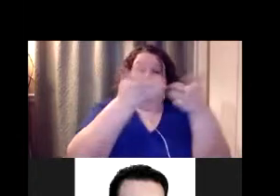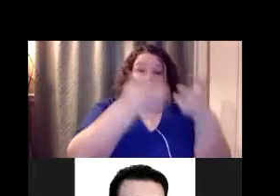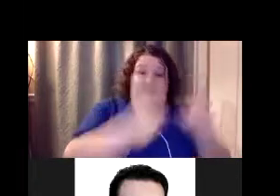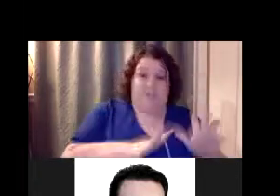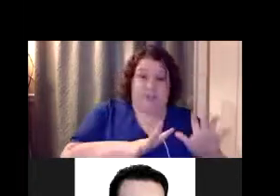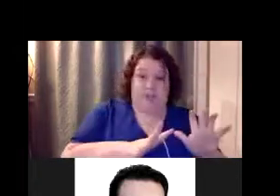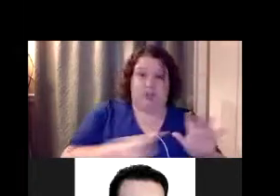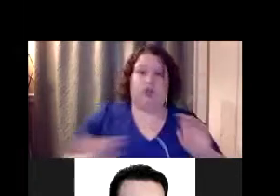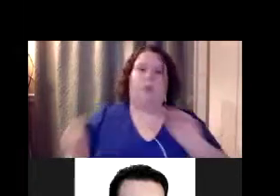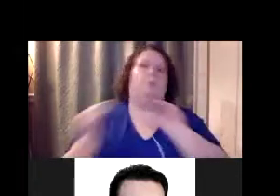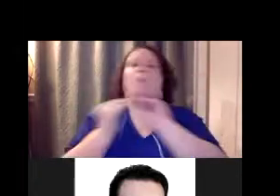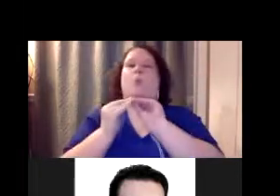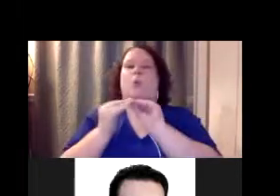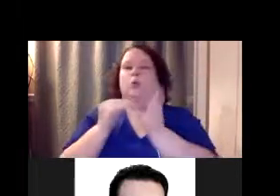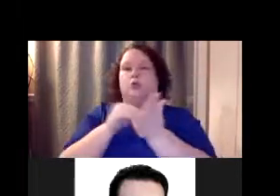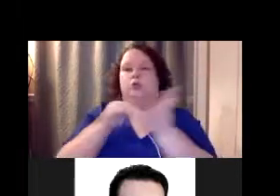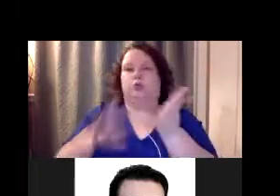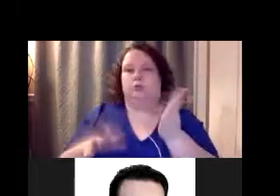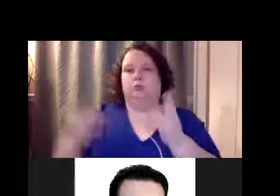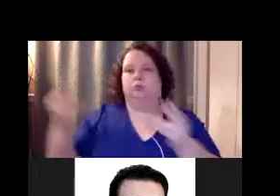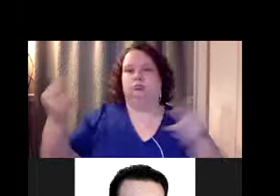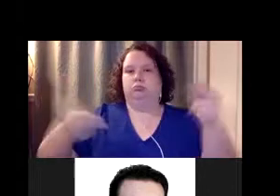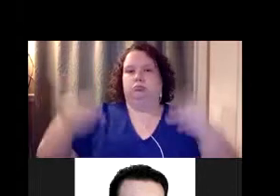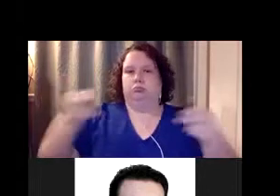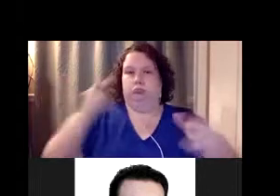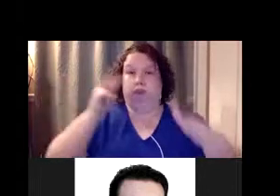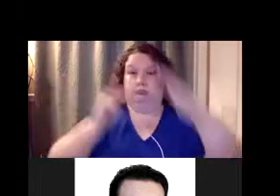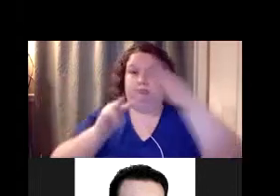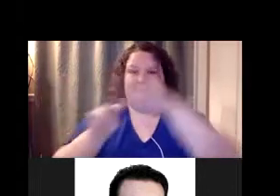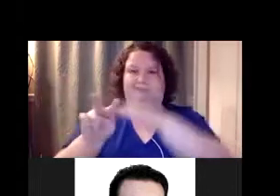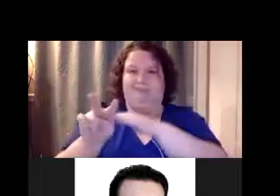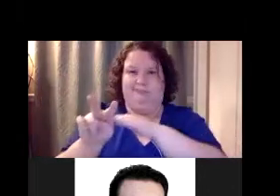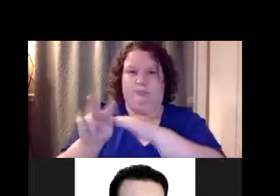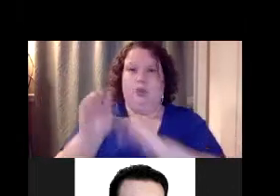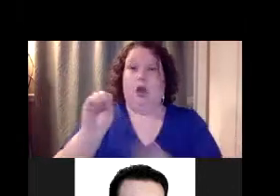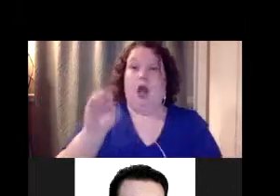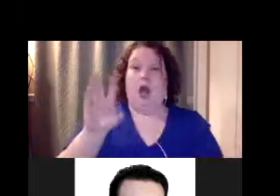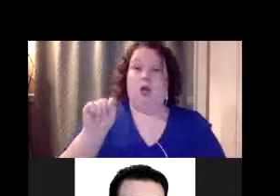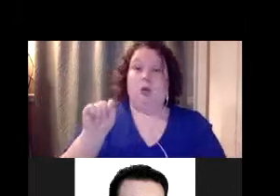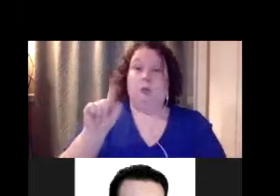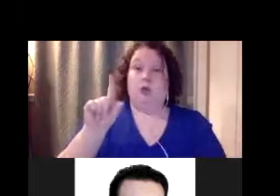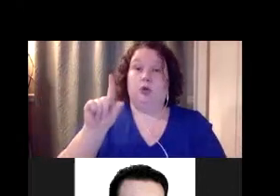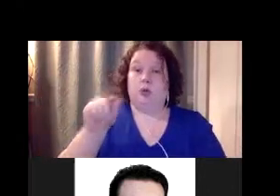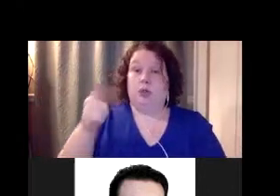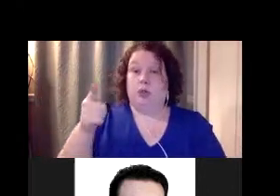put next year's, this is October of 2021's enrollment, at